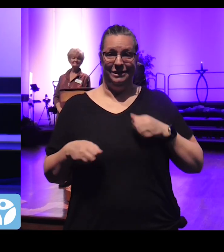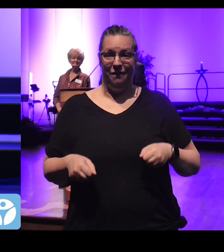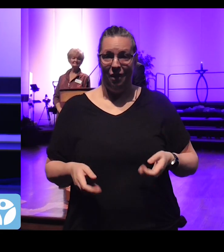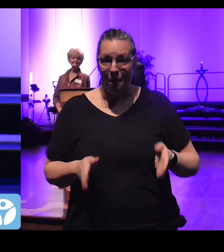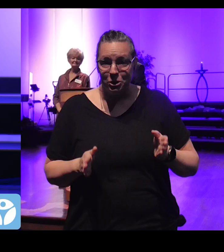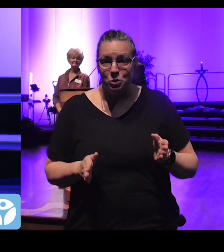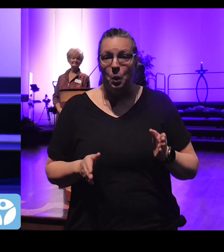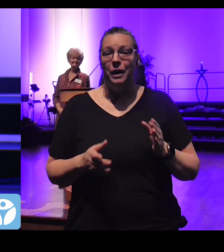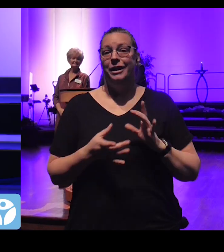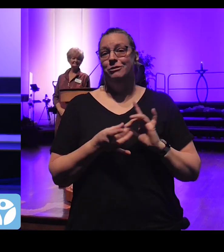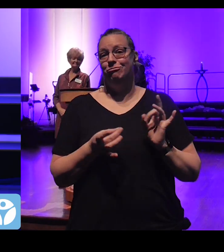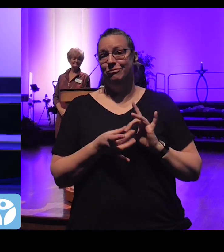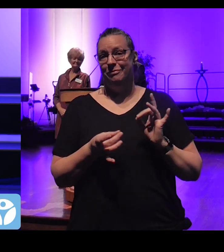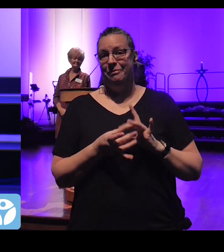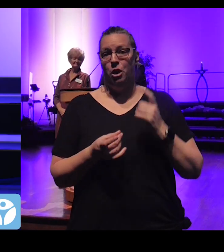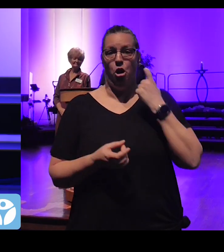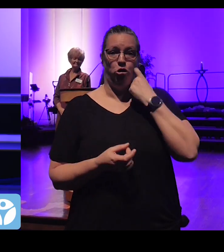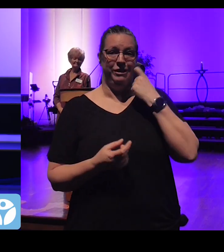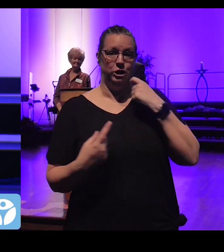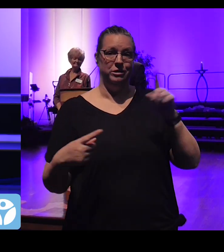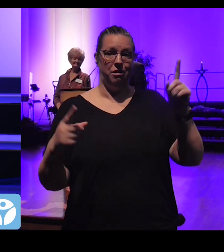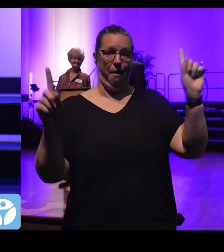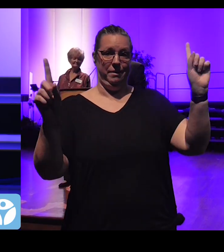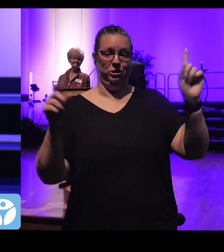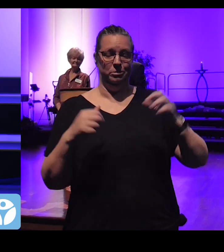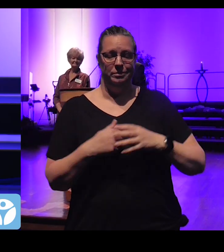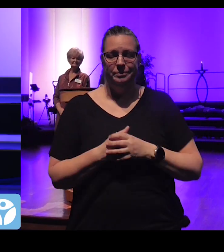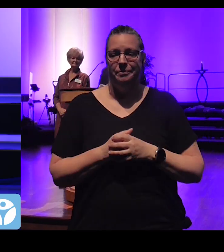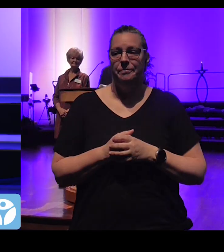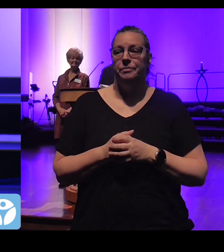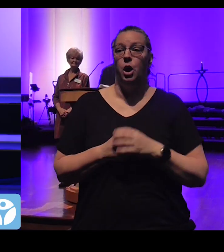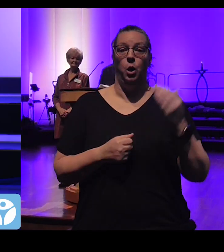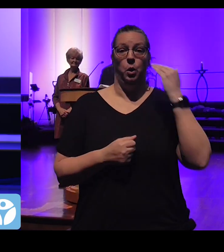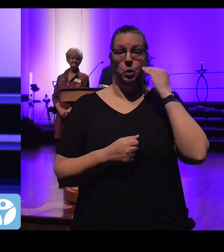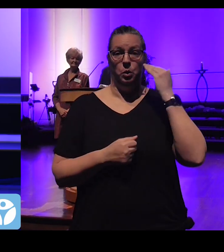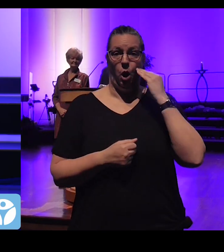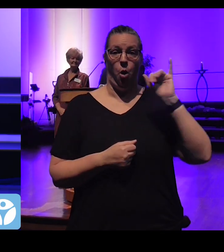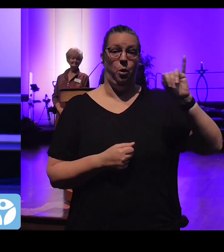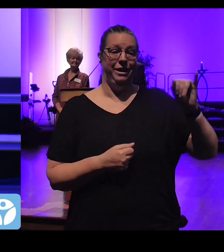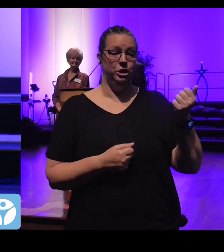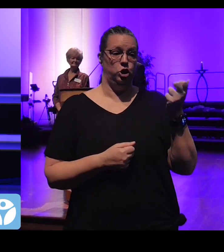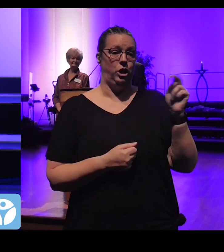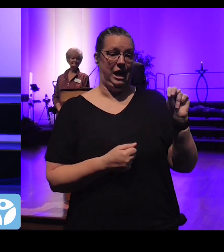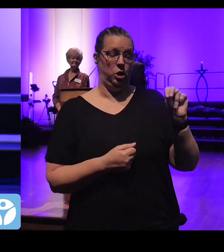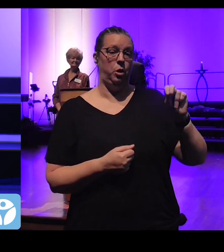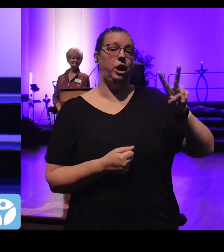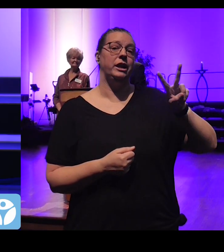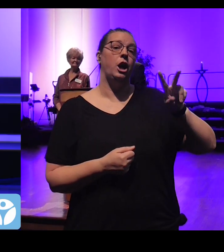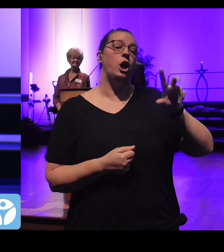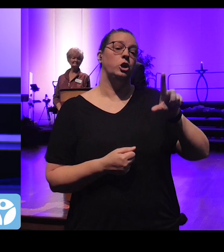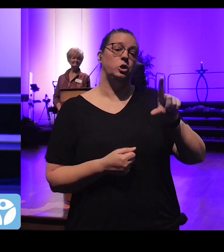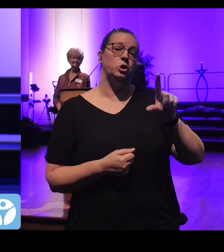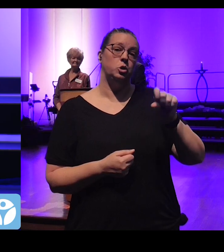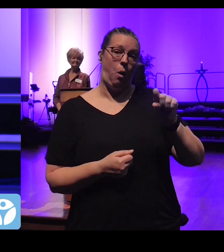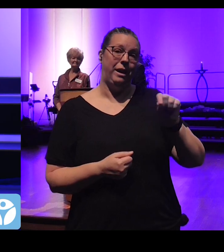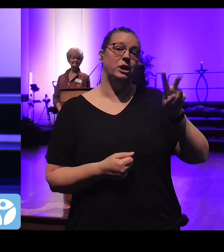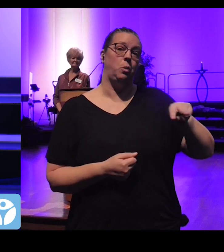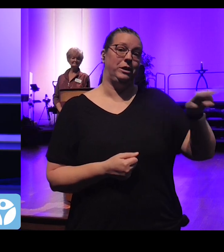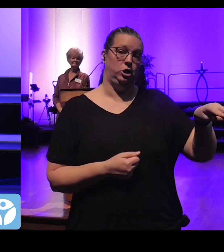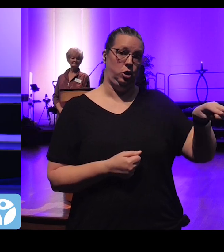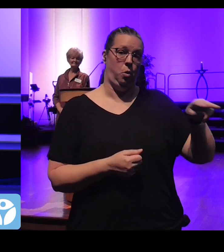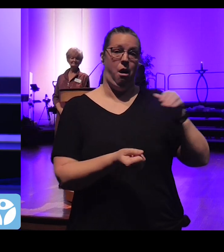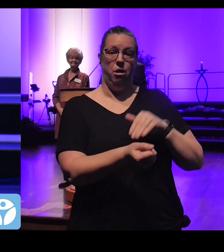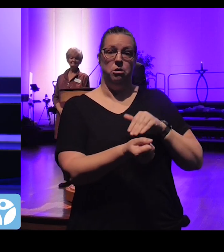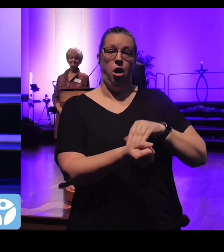opportunity to share a few of the Foundation's recent accomplishments. As you know, in January of 2022, Dr. Roger became